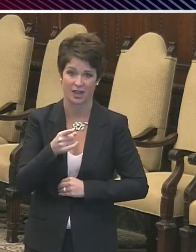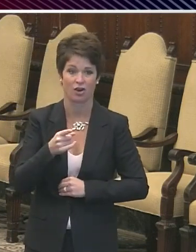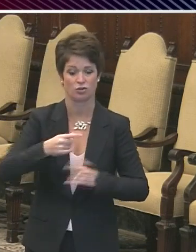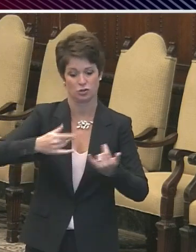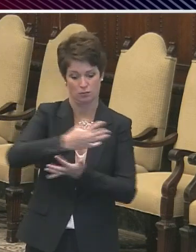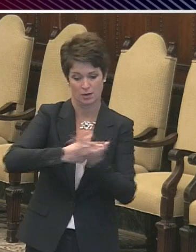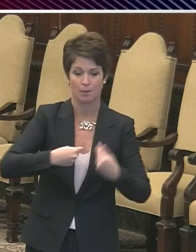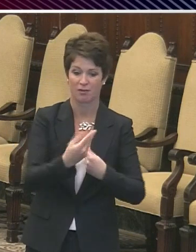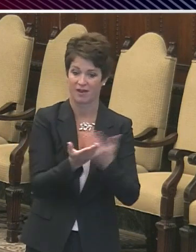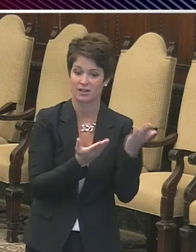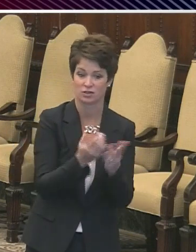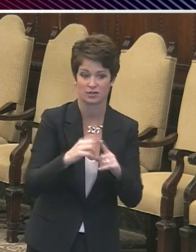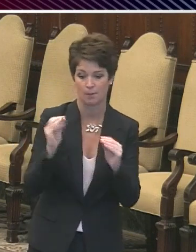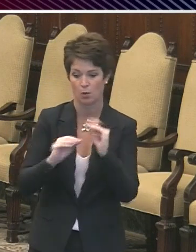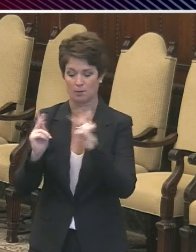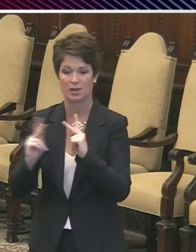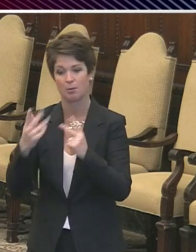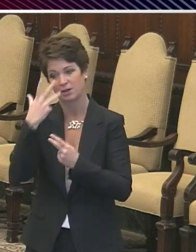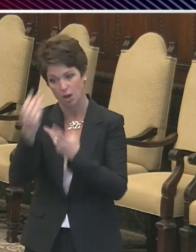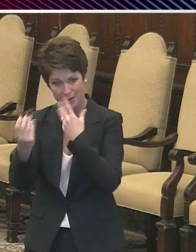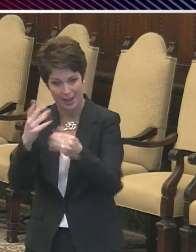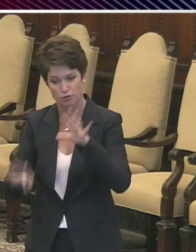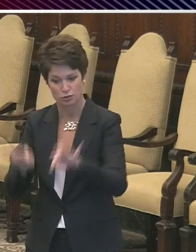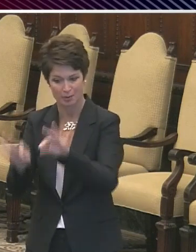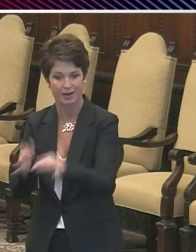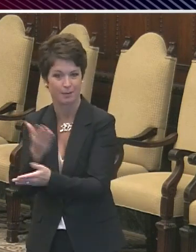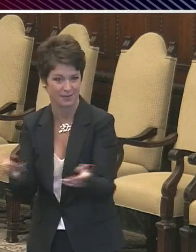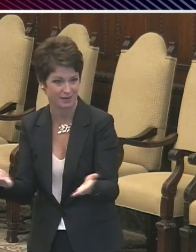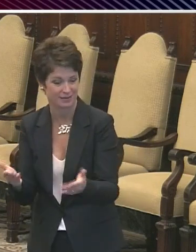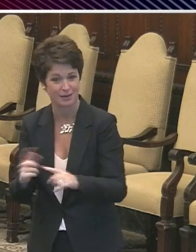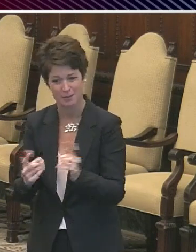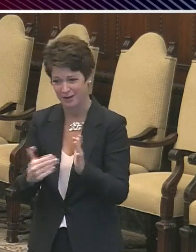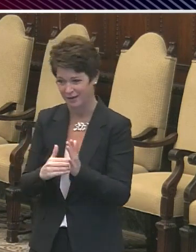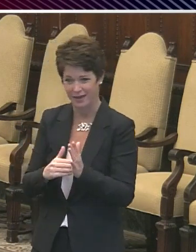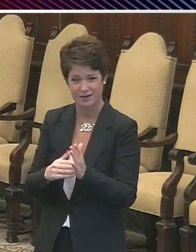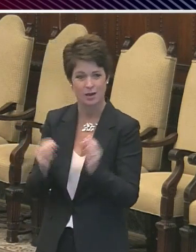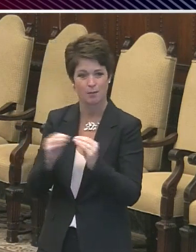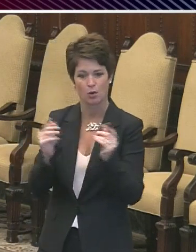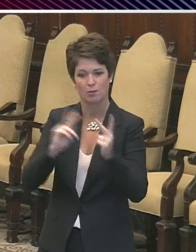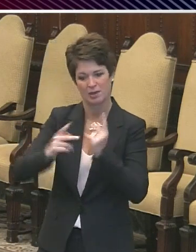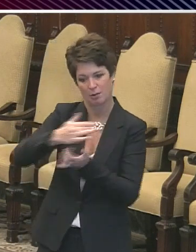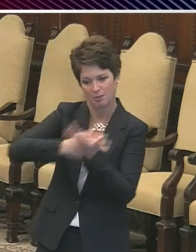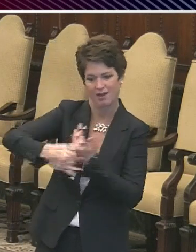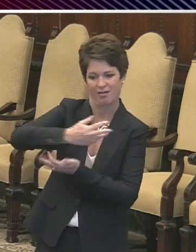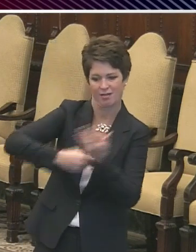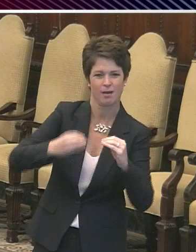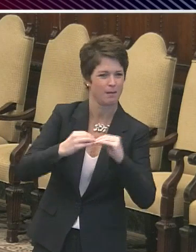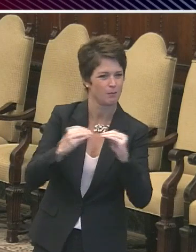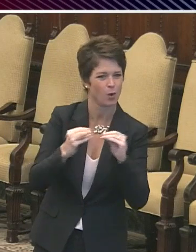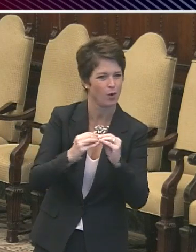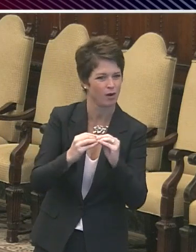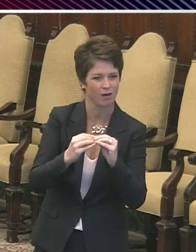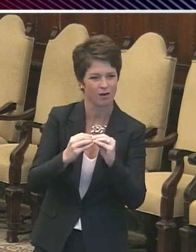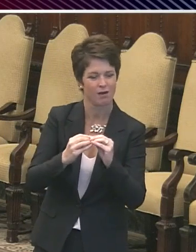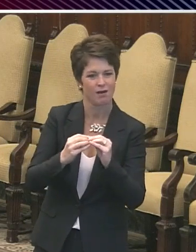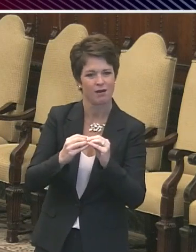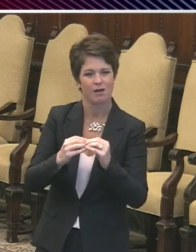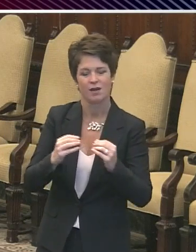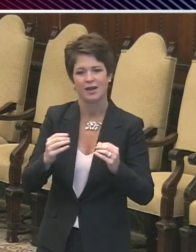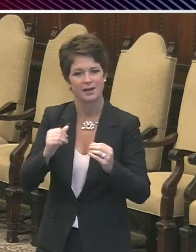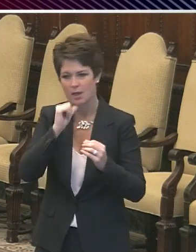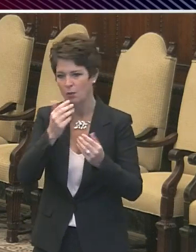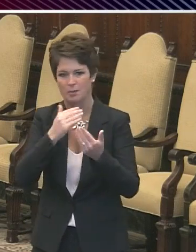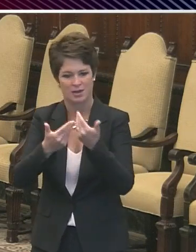that service, and more people would be going out to do that pickup. And so you would have more people coming in contact with more people. And so the question is